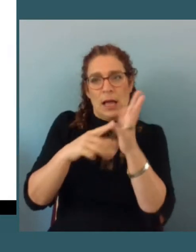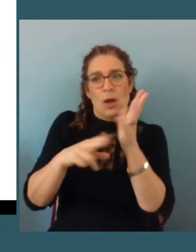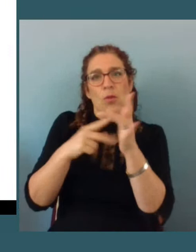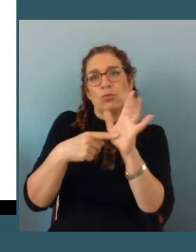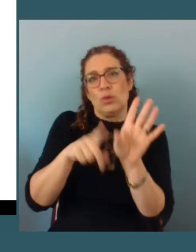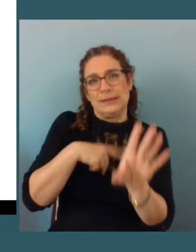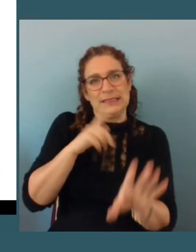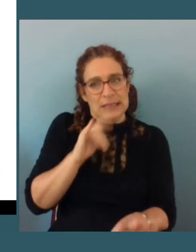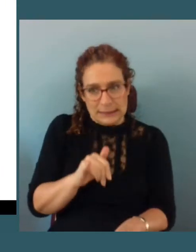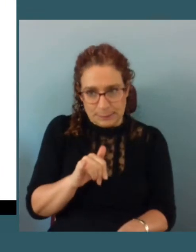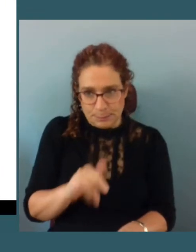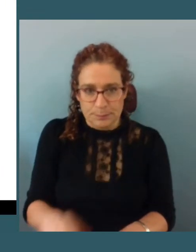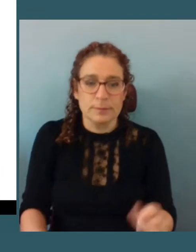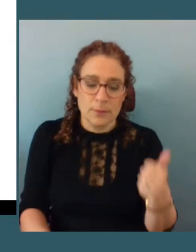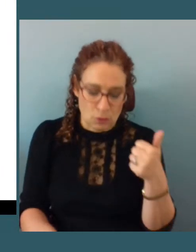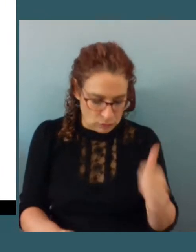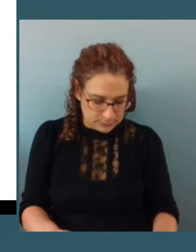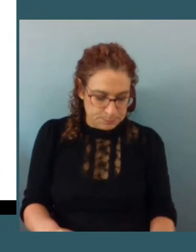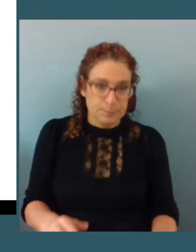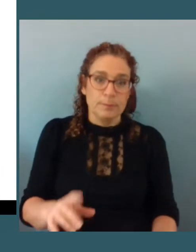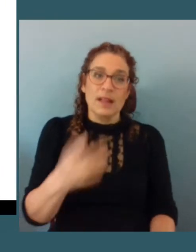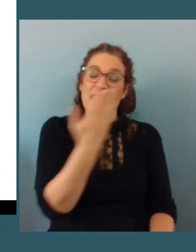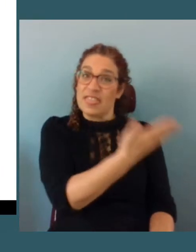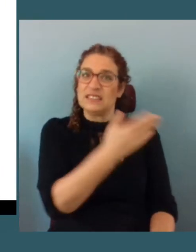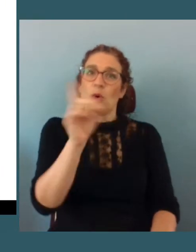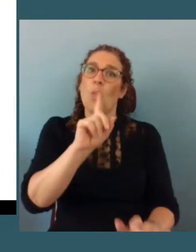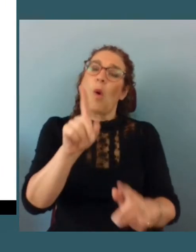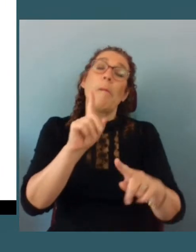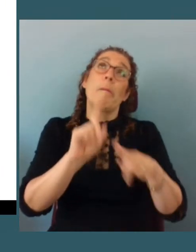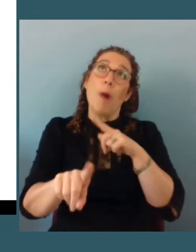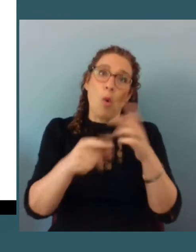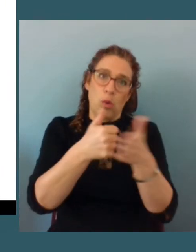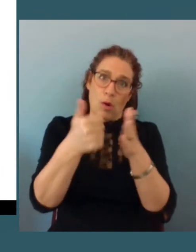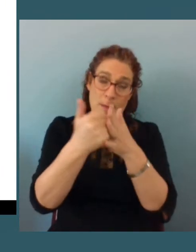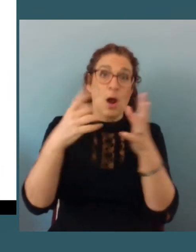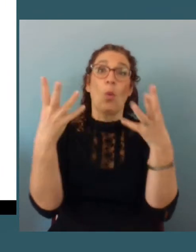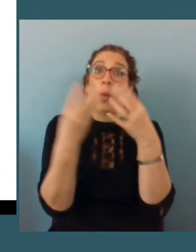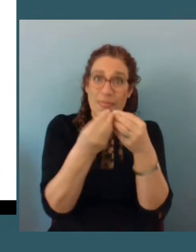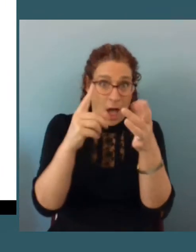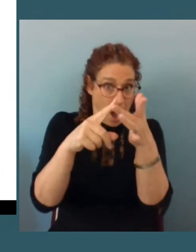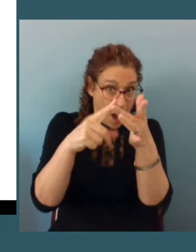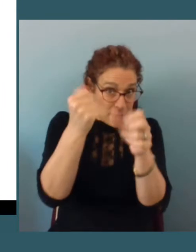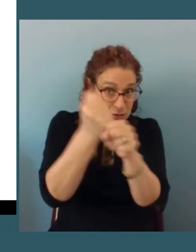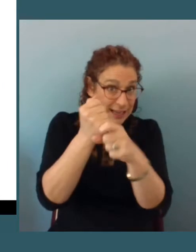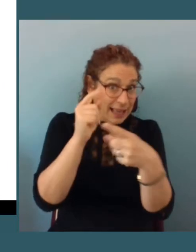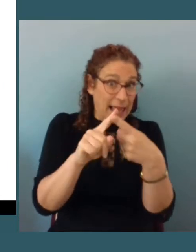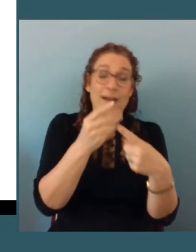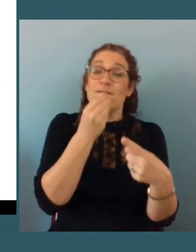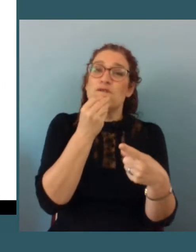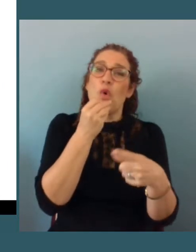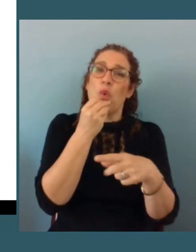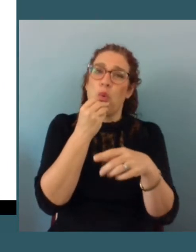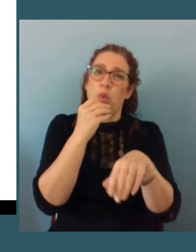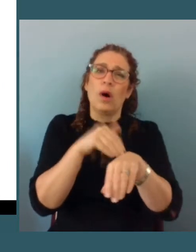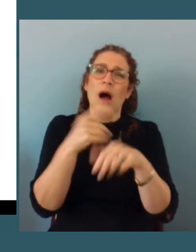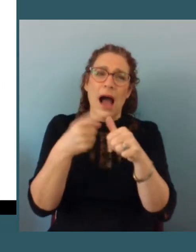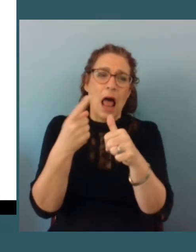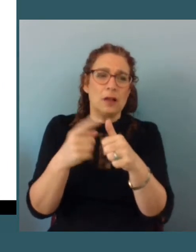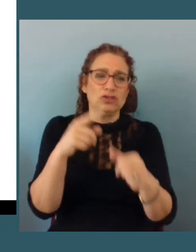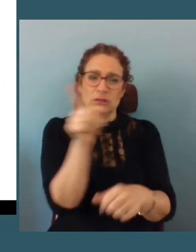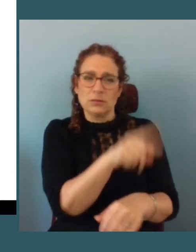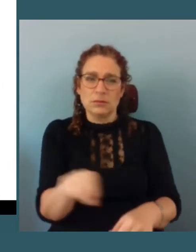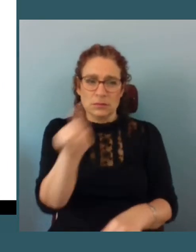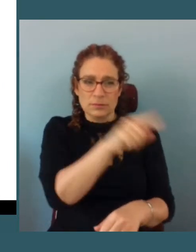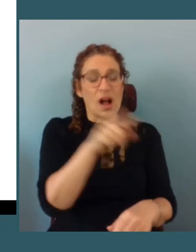So these are the commonest IgE-mediated food allergens. So I think if you remember this, it's a good starting point,